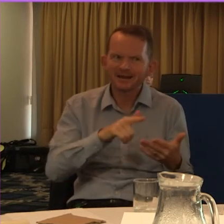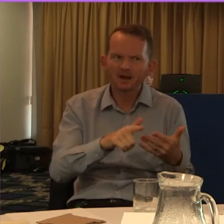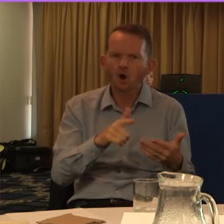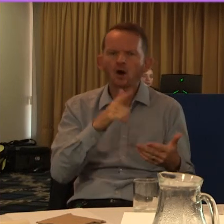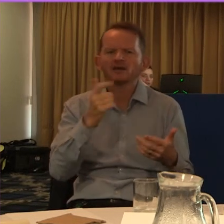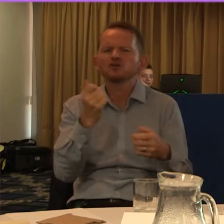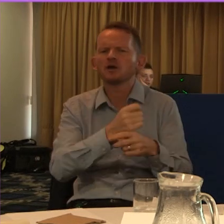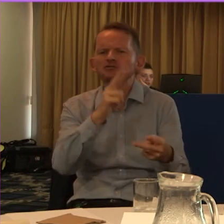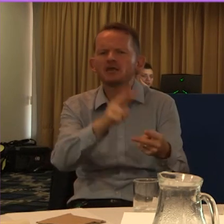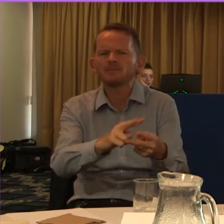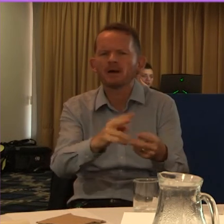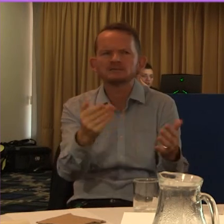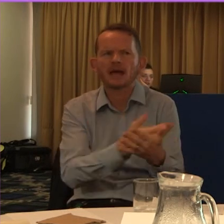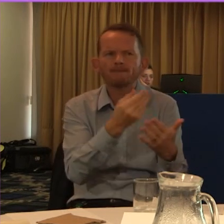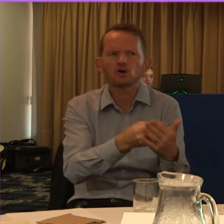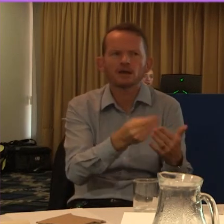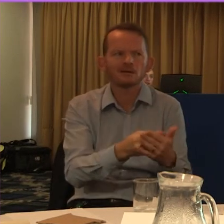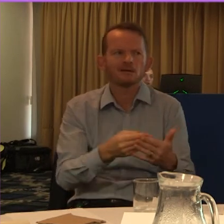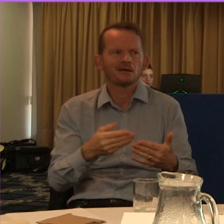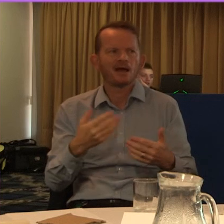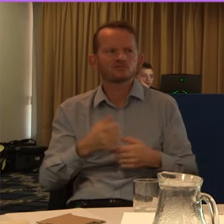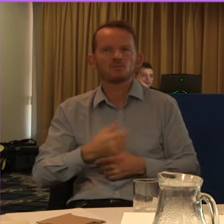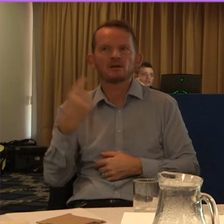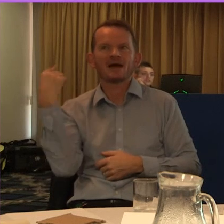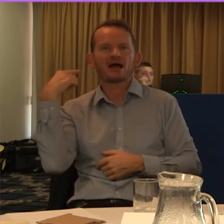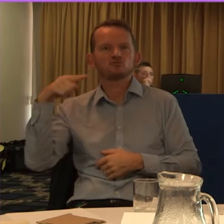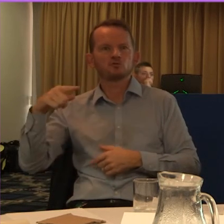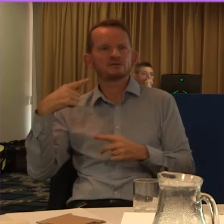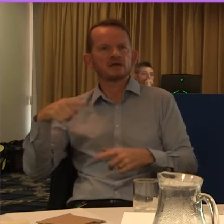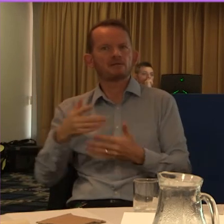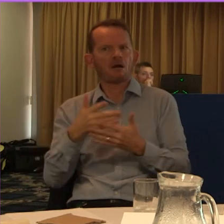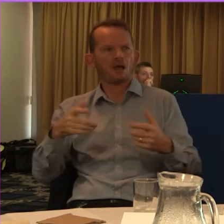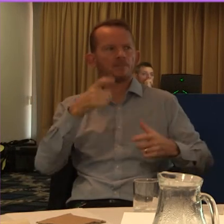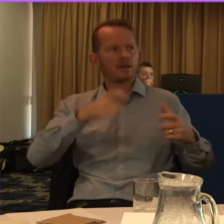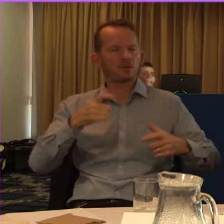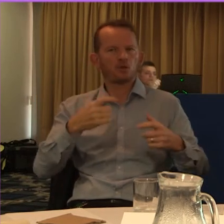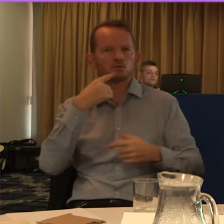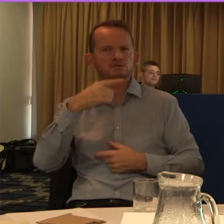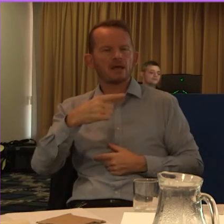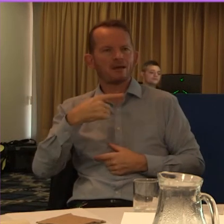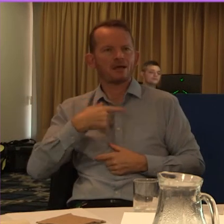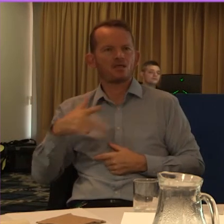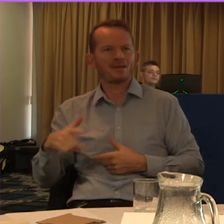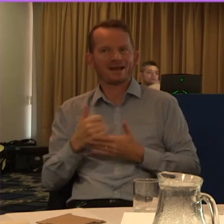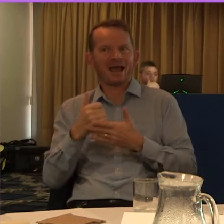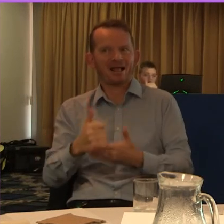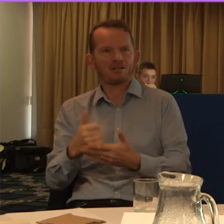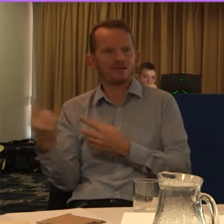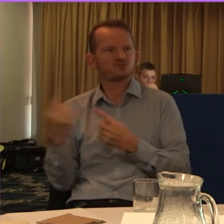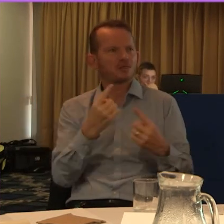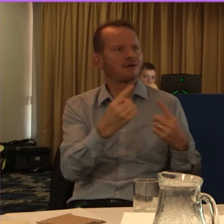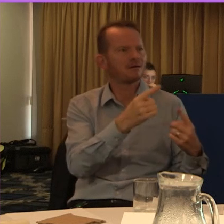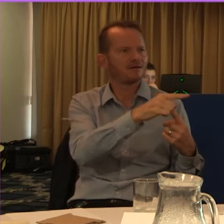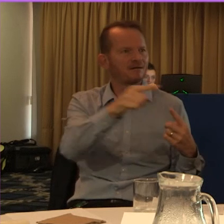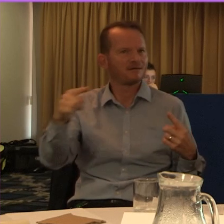that? Or can't you do it cheaper? It's quite, if you have someone behind you to say, well, actually, there's a whole lot of people that also say this, they can help me with